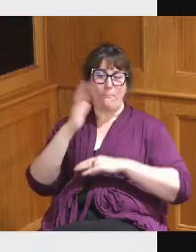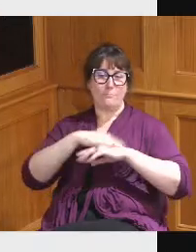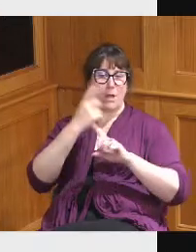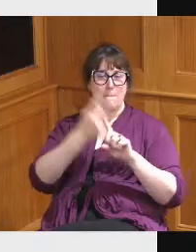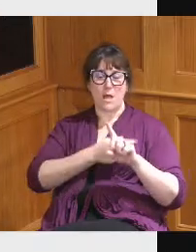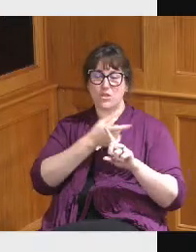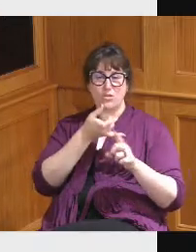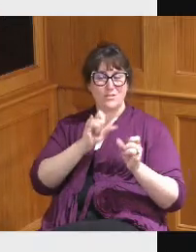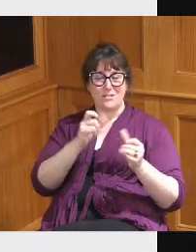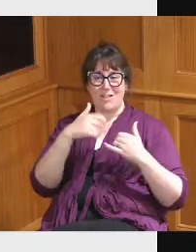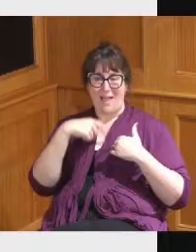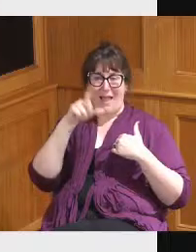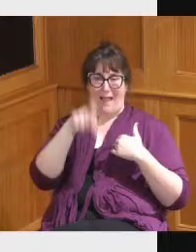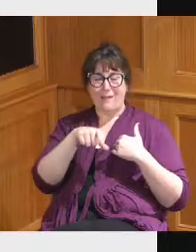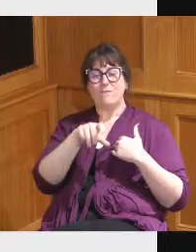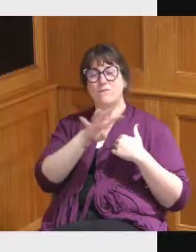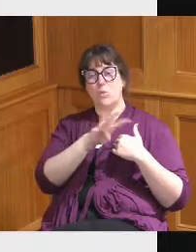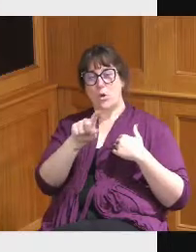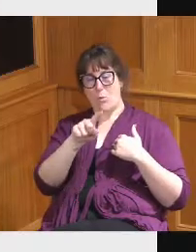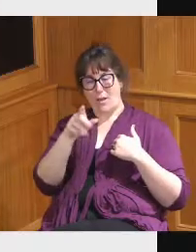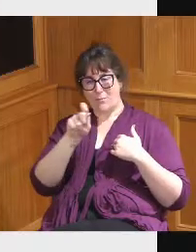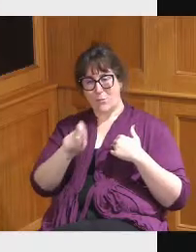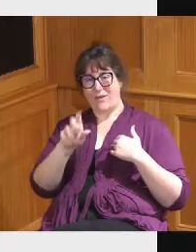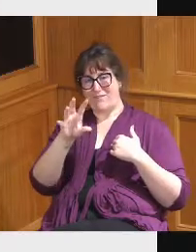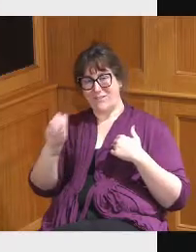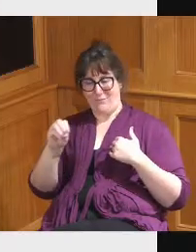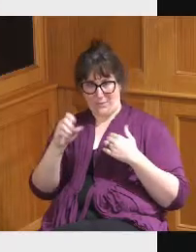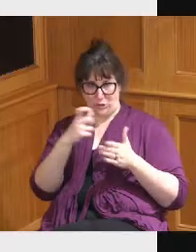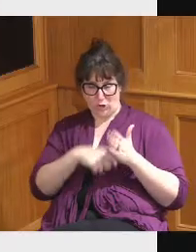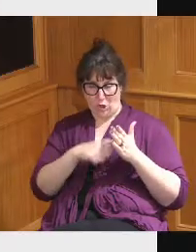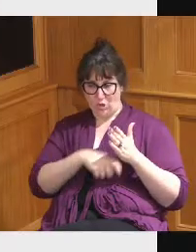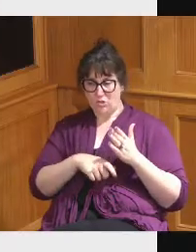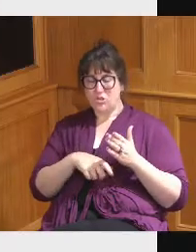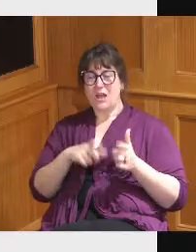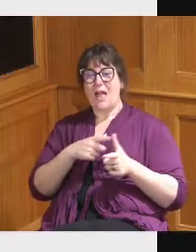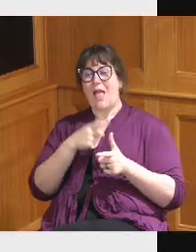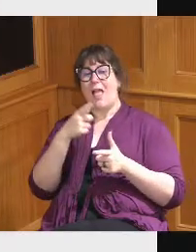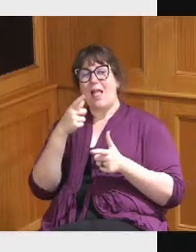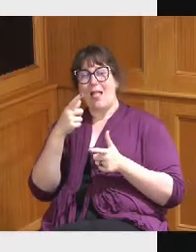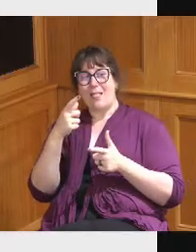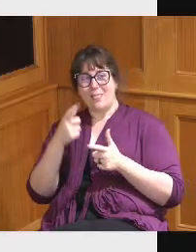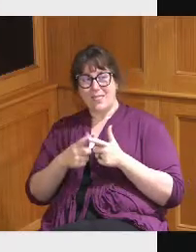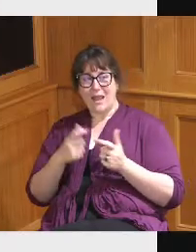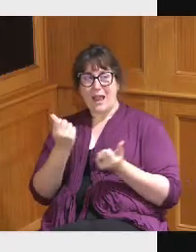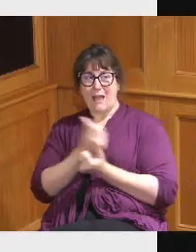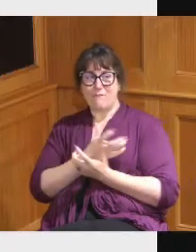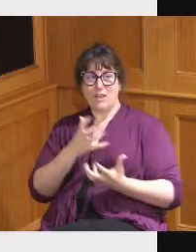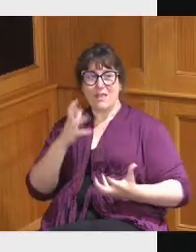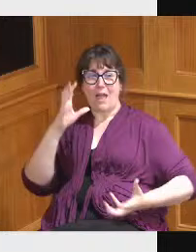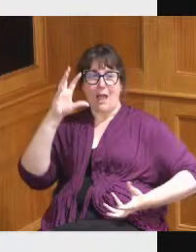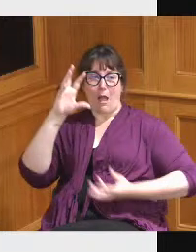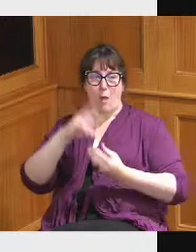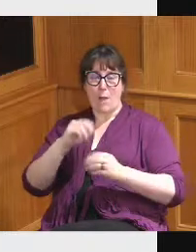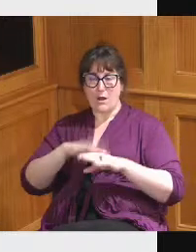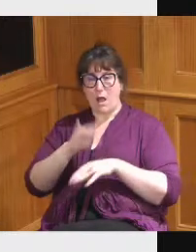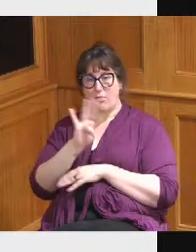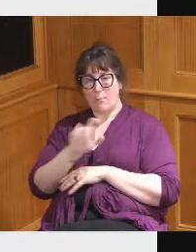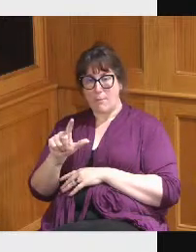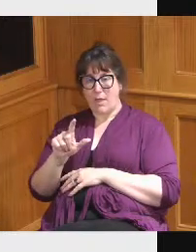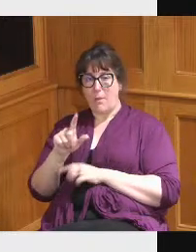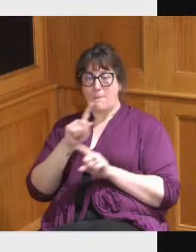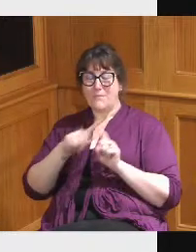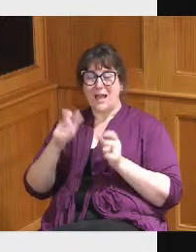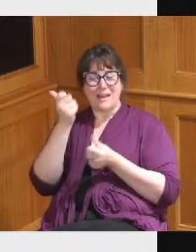if you didn't use any water. Then the commodity charge, again, this is will all be combined on your bill, but that is